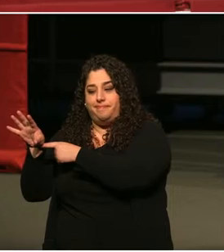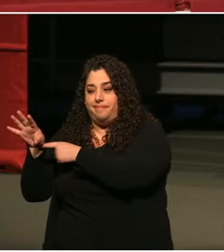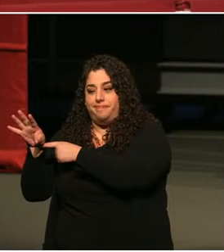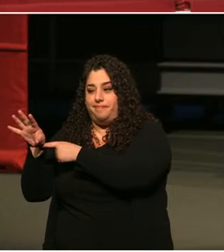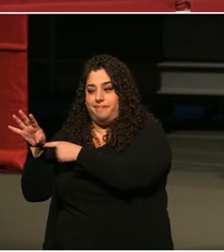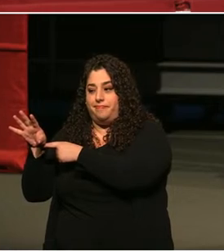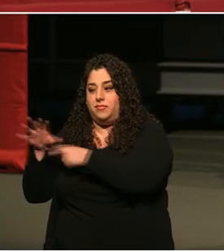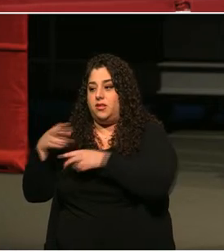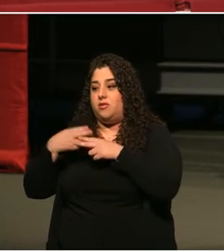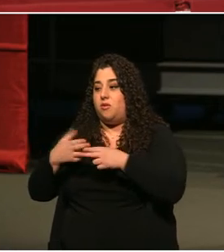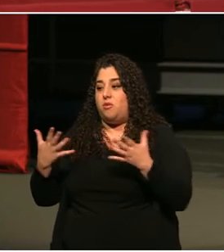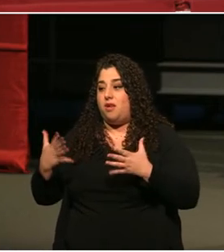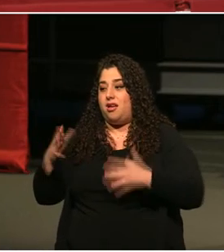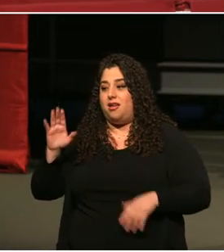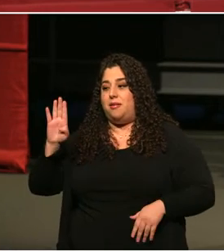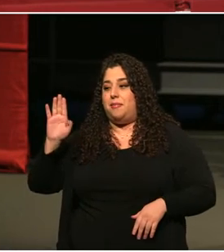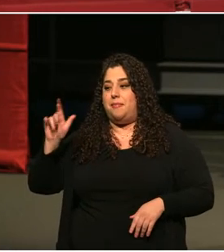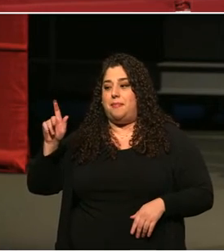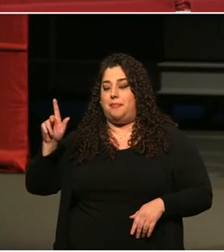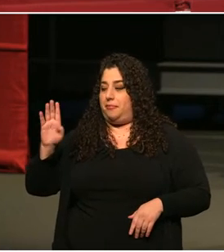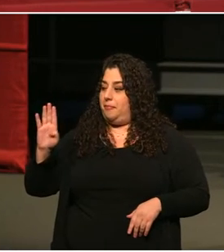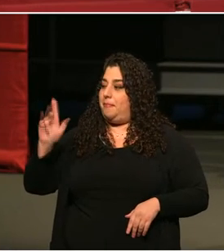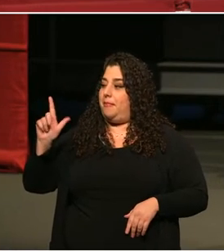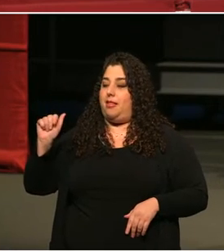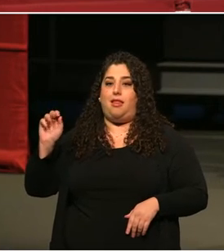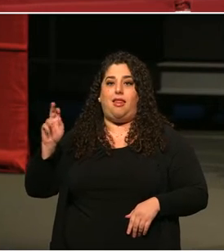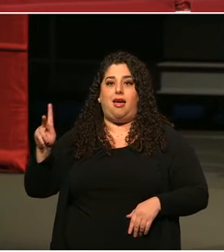base was going to be built.